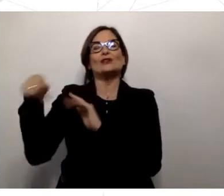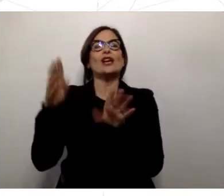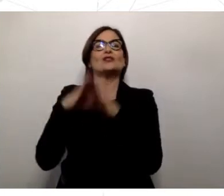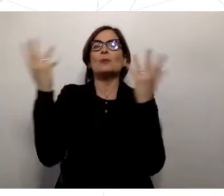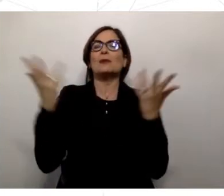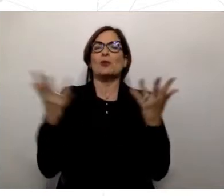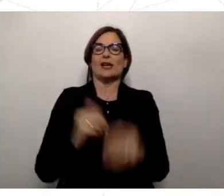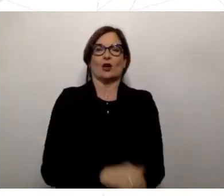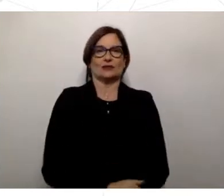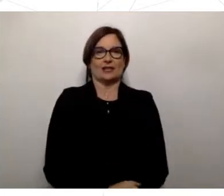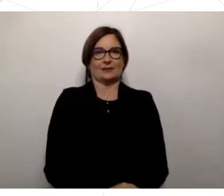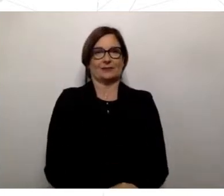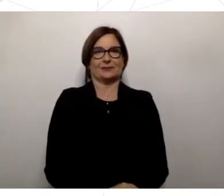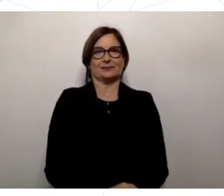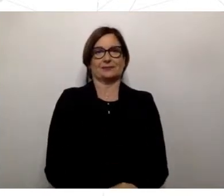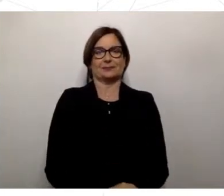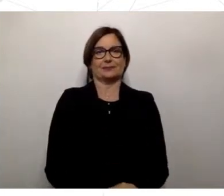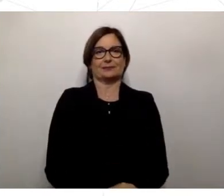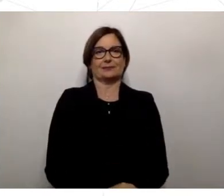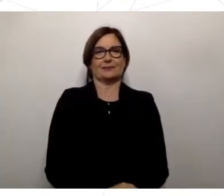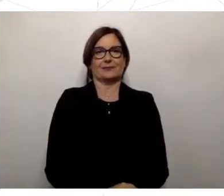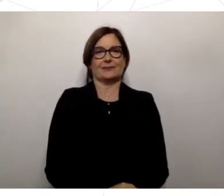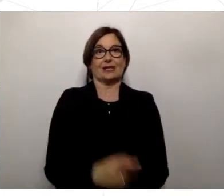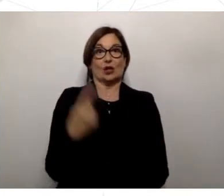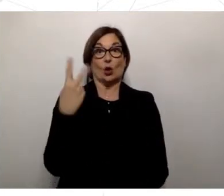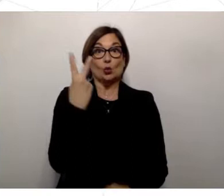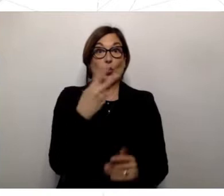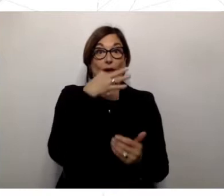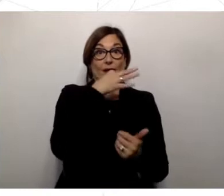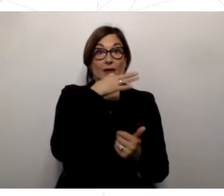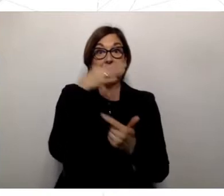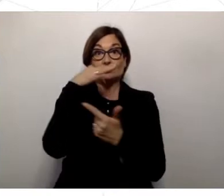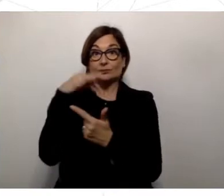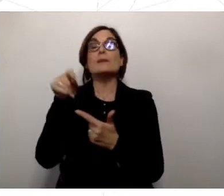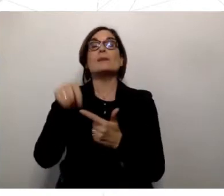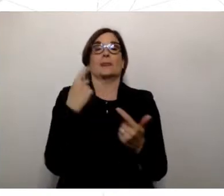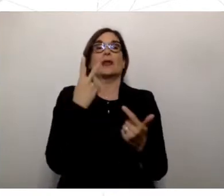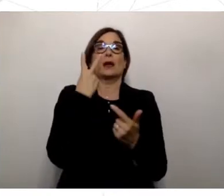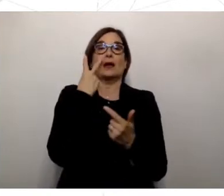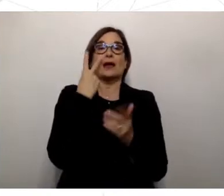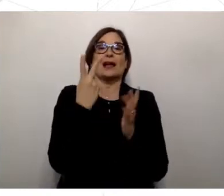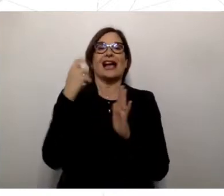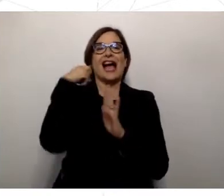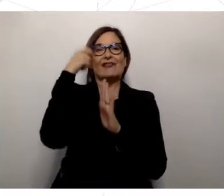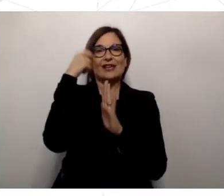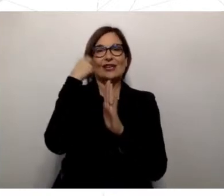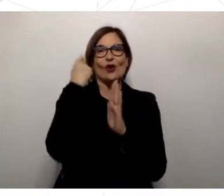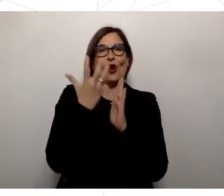tratta. Per questi due interventi, allo stesso modo, è stato preregistrato il video, in modo da avere